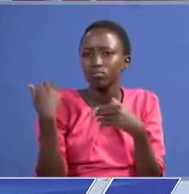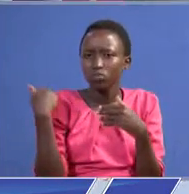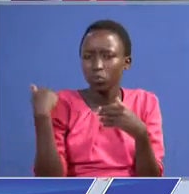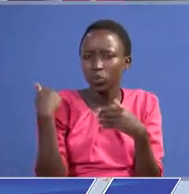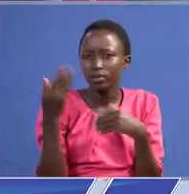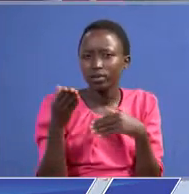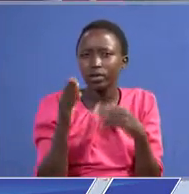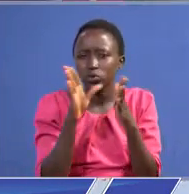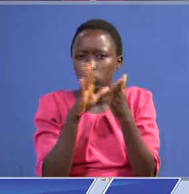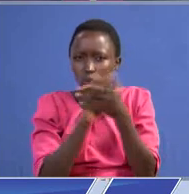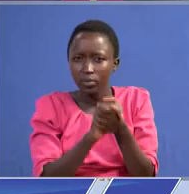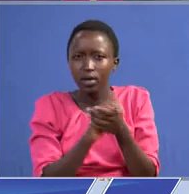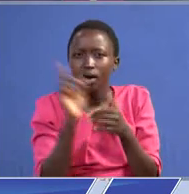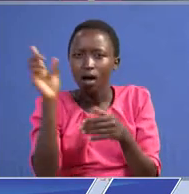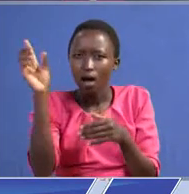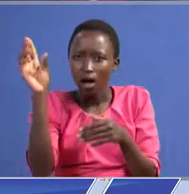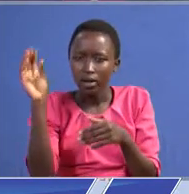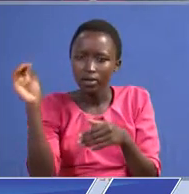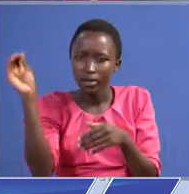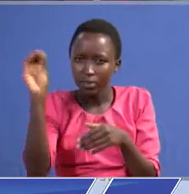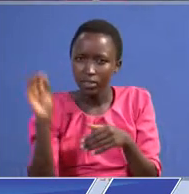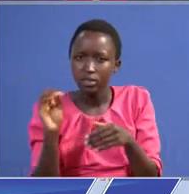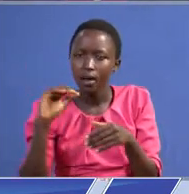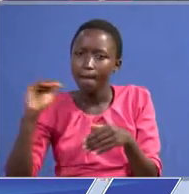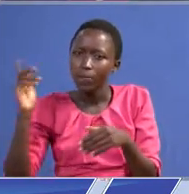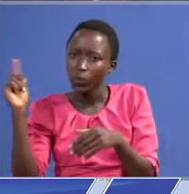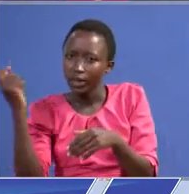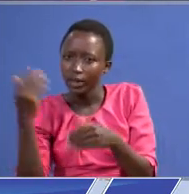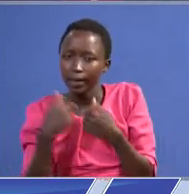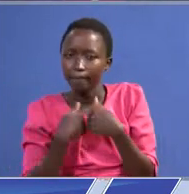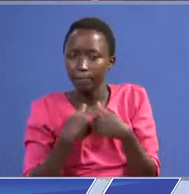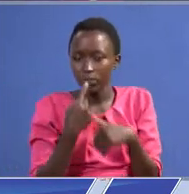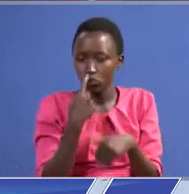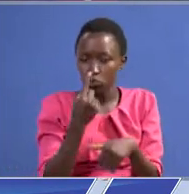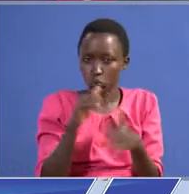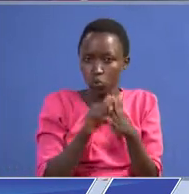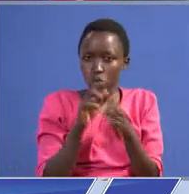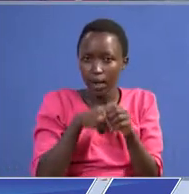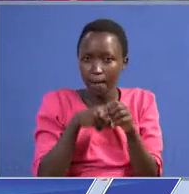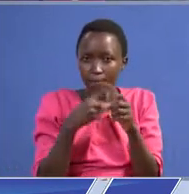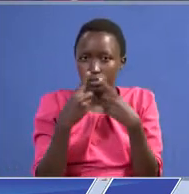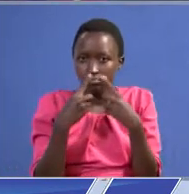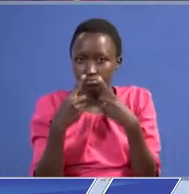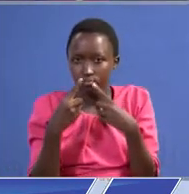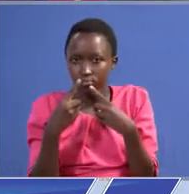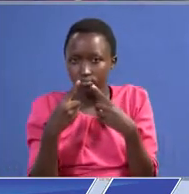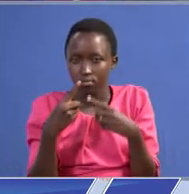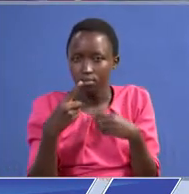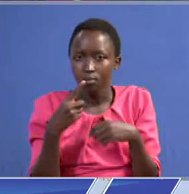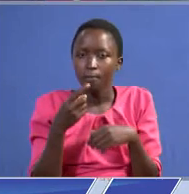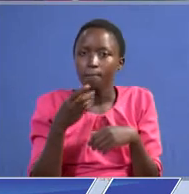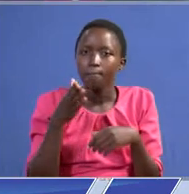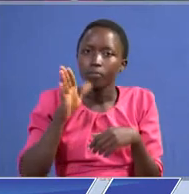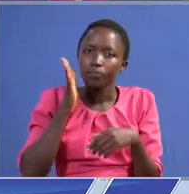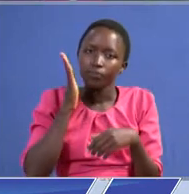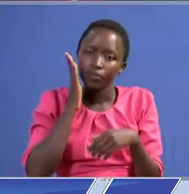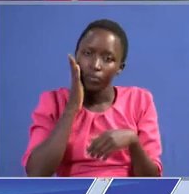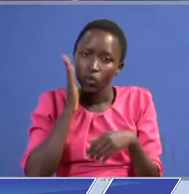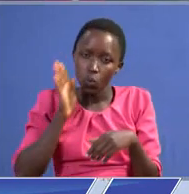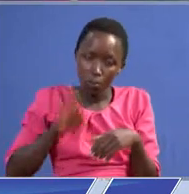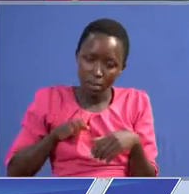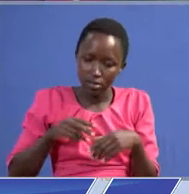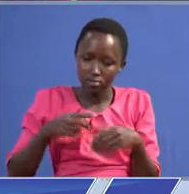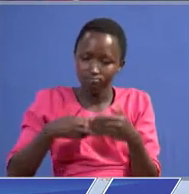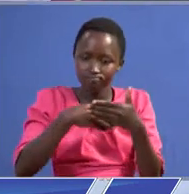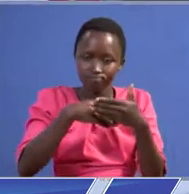Jubilee. 100% Mount Kenya region yote. Mimi nakuambia ukiongea hata na mama ya mboga anauza mboga kwa soko.